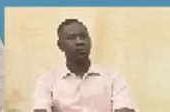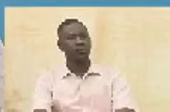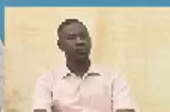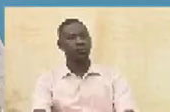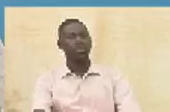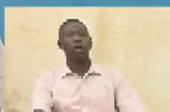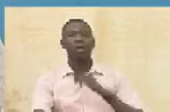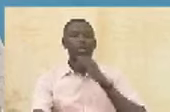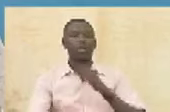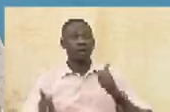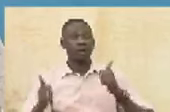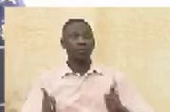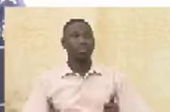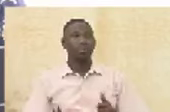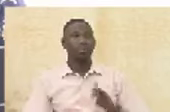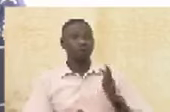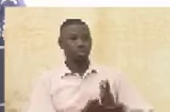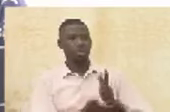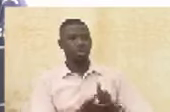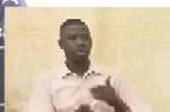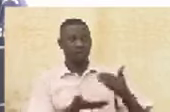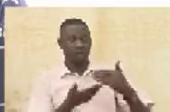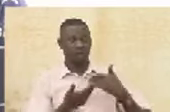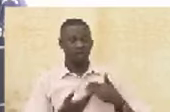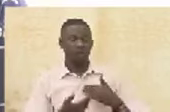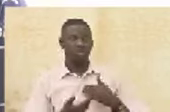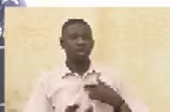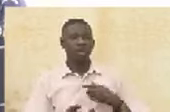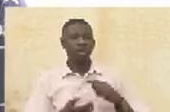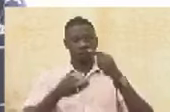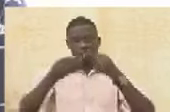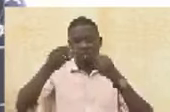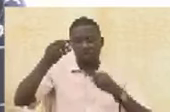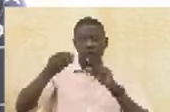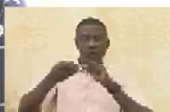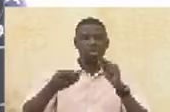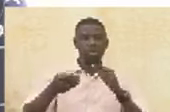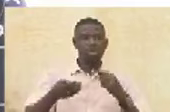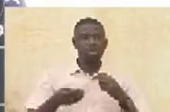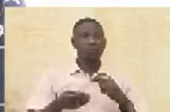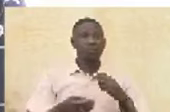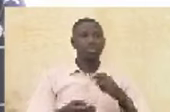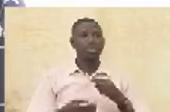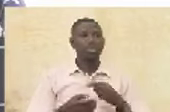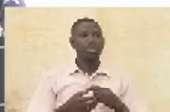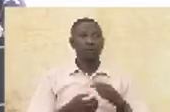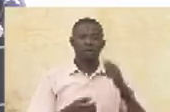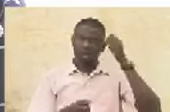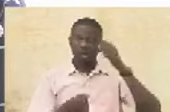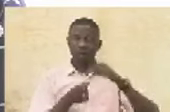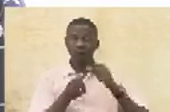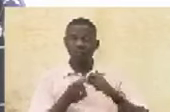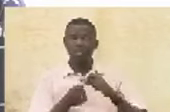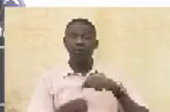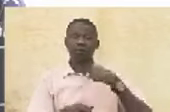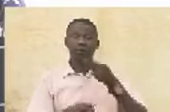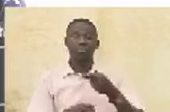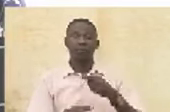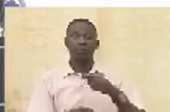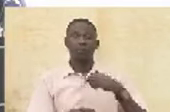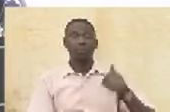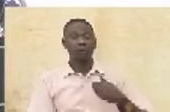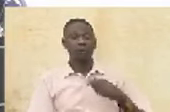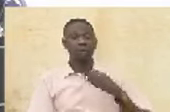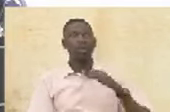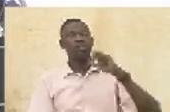Mr. Chairman, the witness had provided me with a list of names that she remembered from the